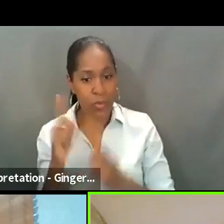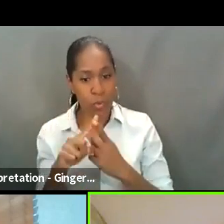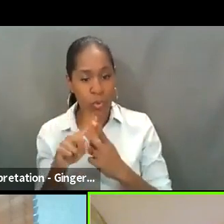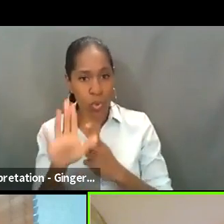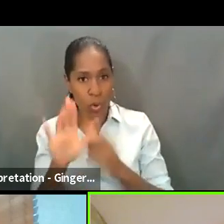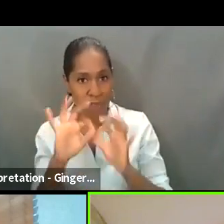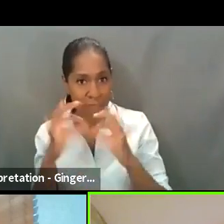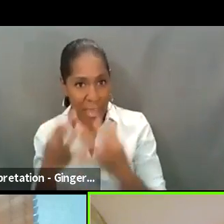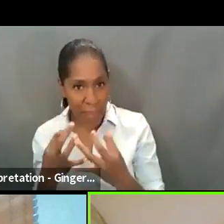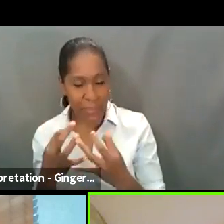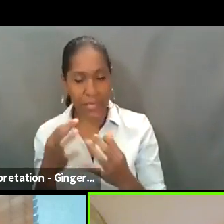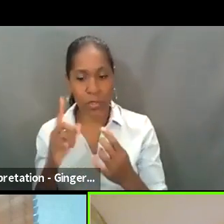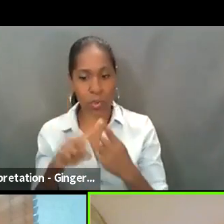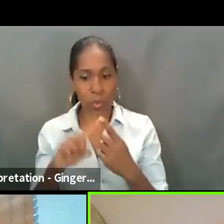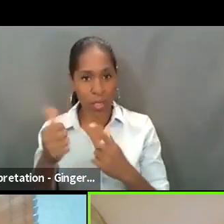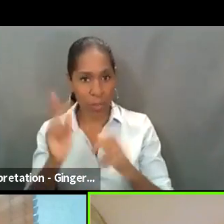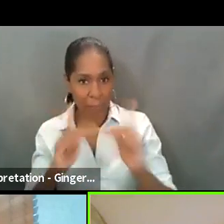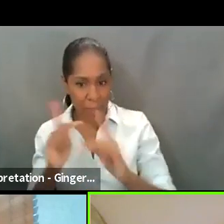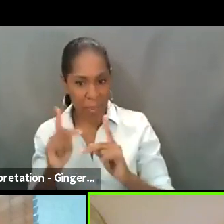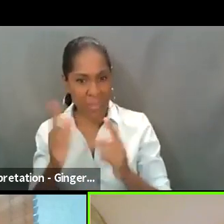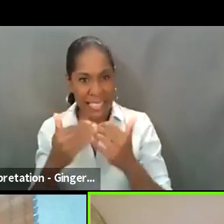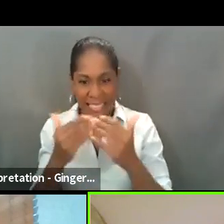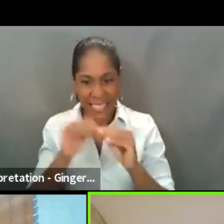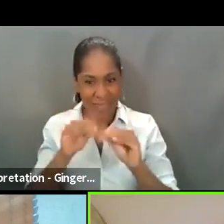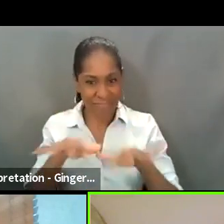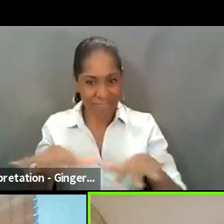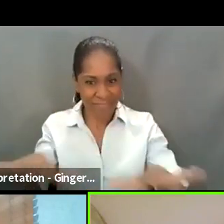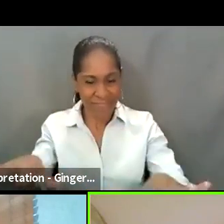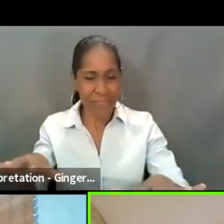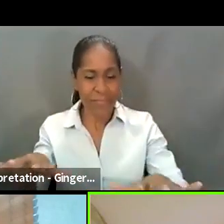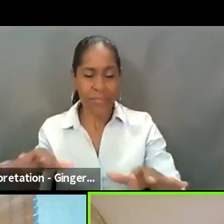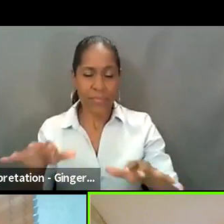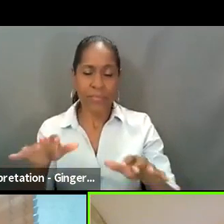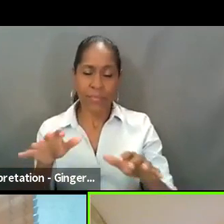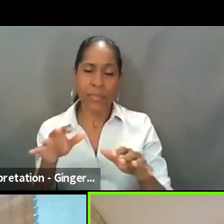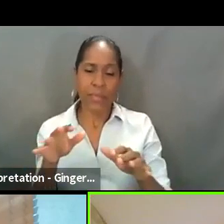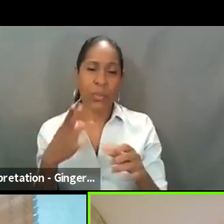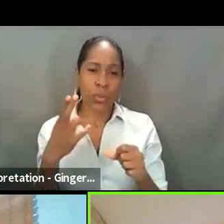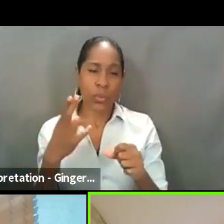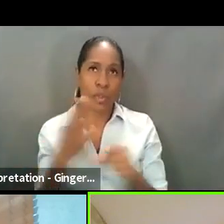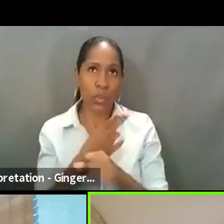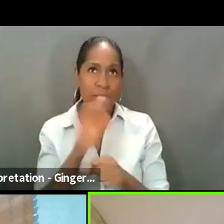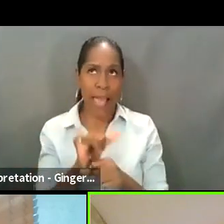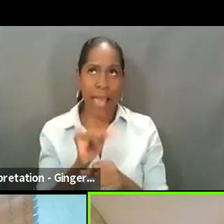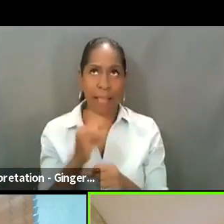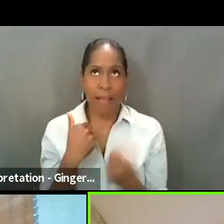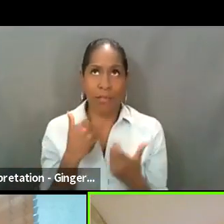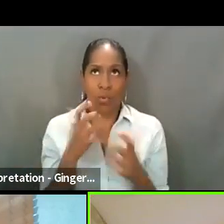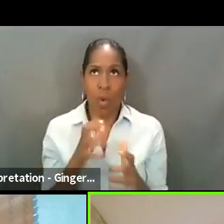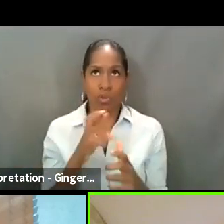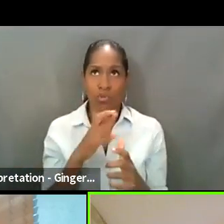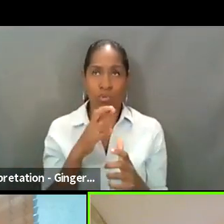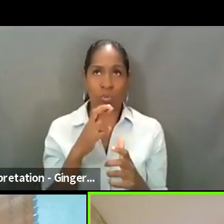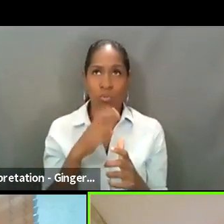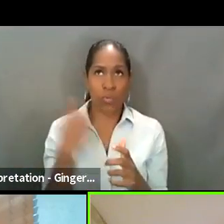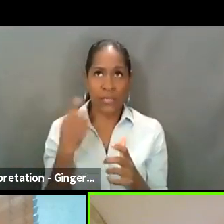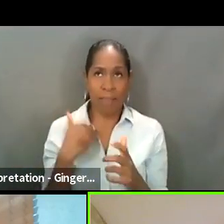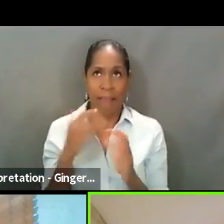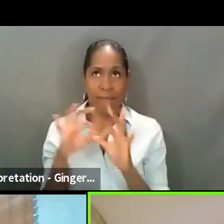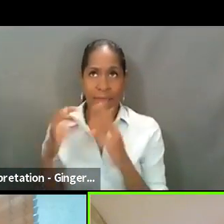in terms of that transmission, and kind of use those things to make your decision based on your risk.